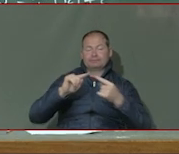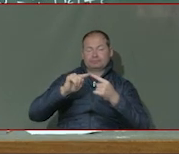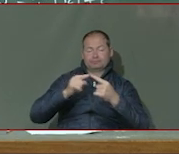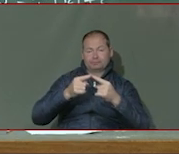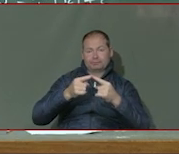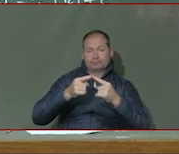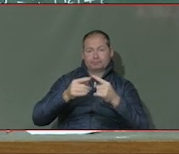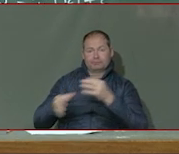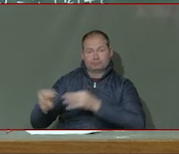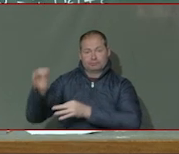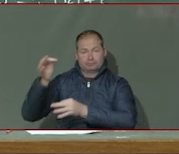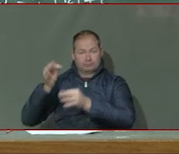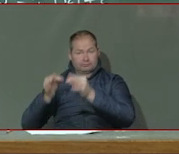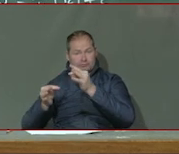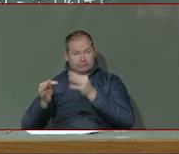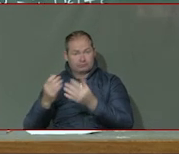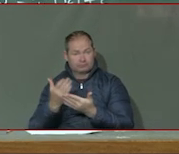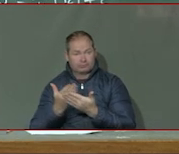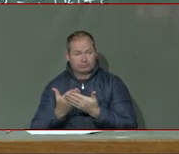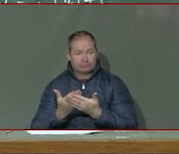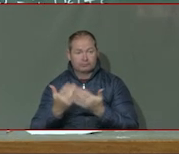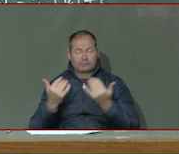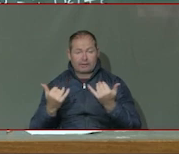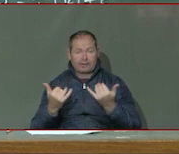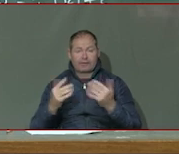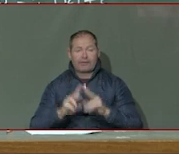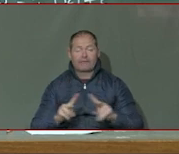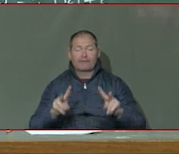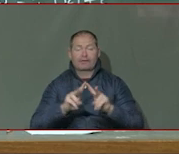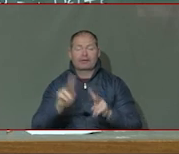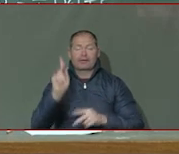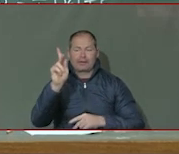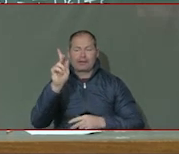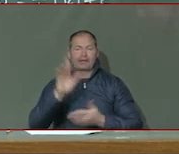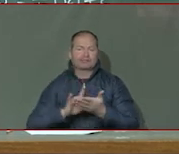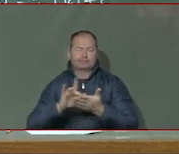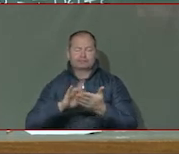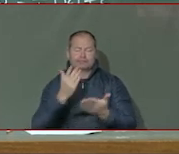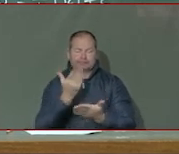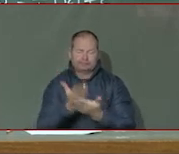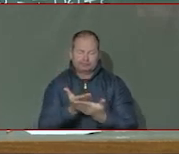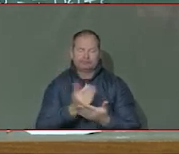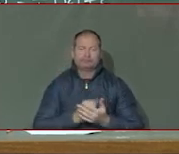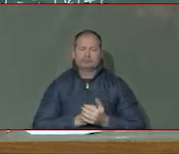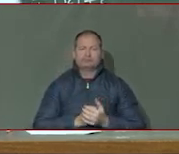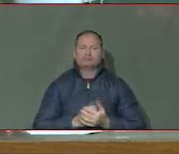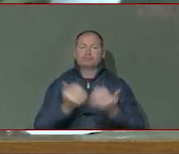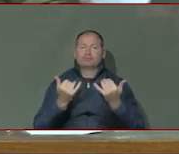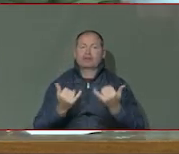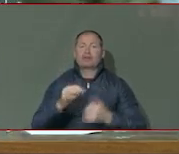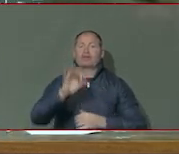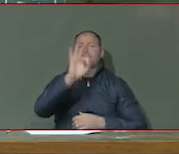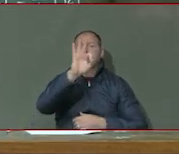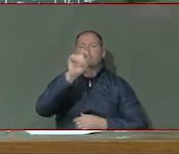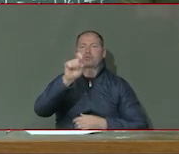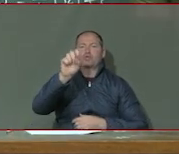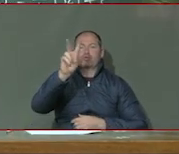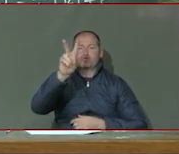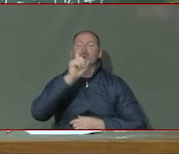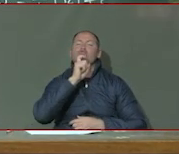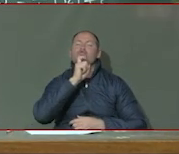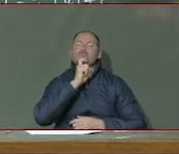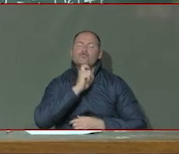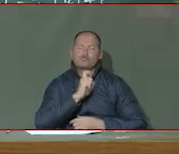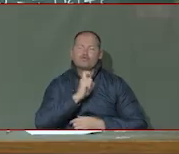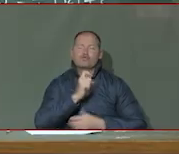into the equation of the line, I can work out the values of K. So I'm going to use 3.2. So here we're